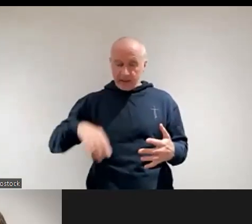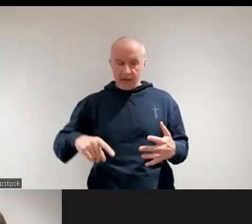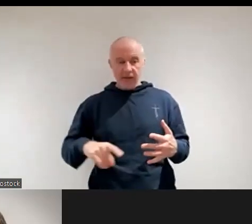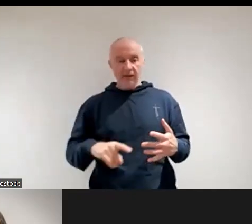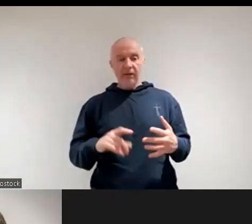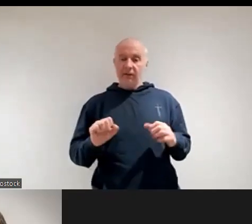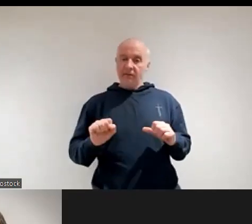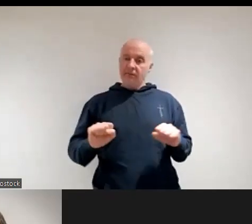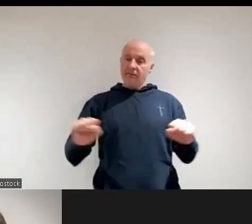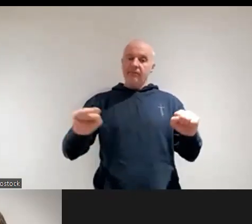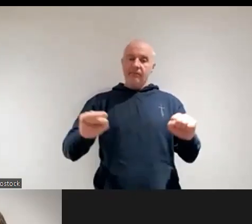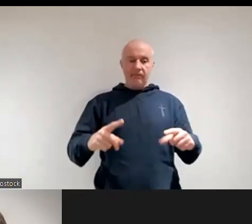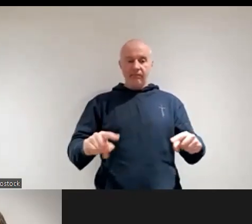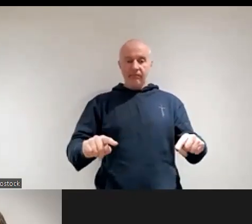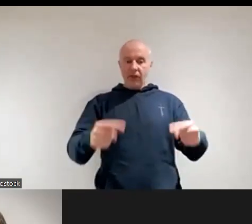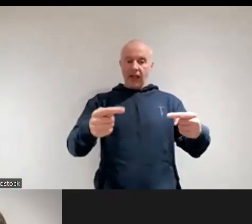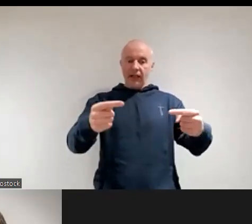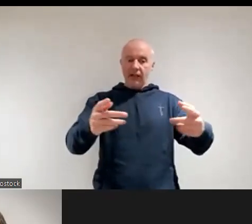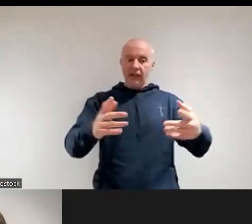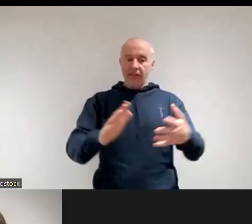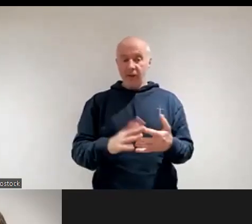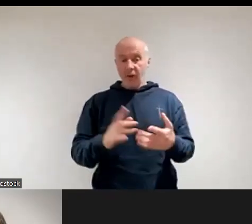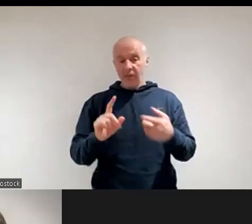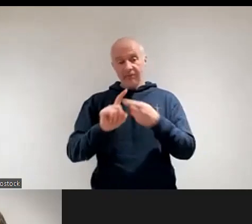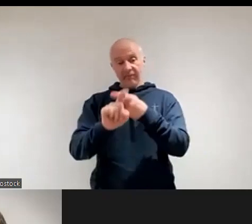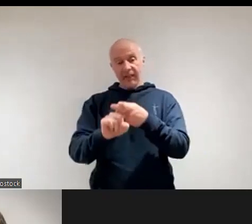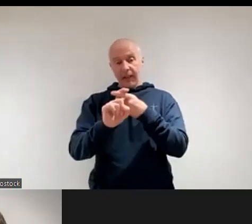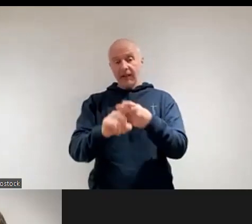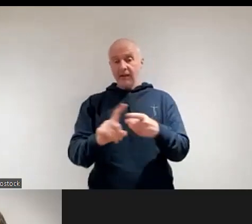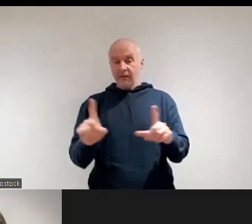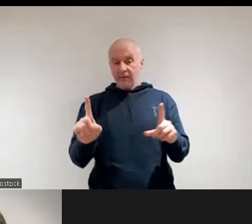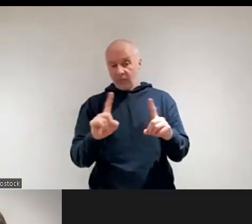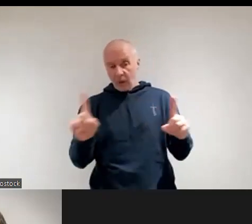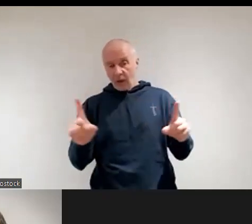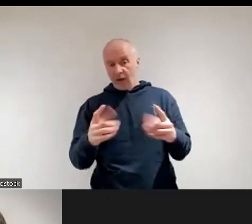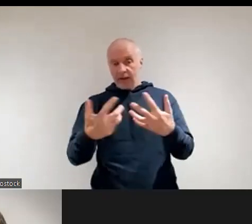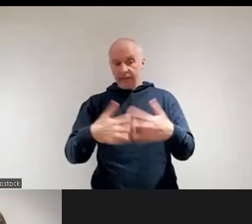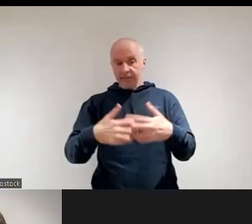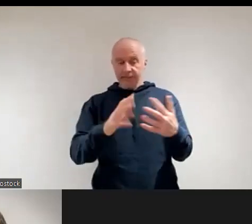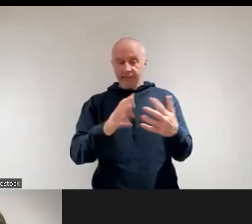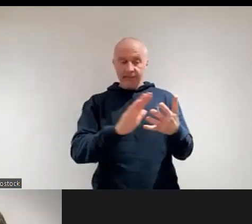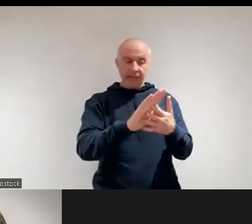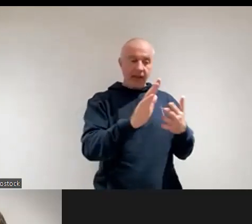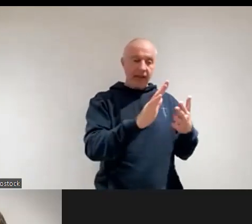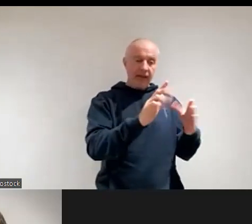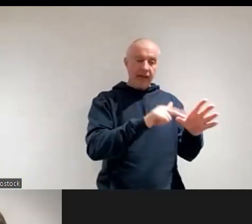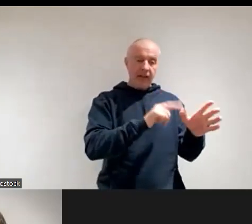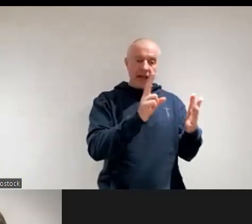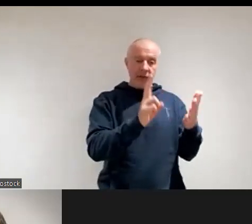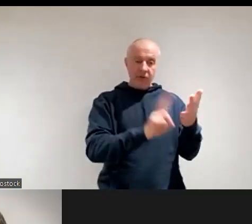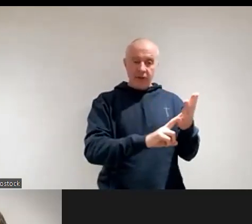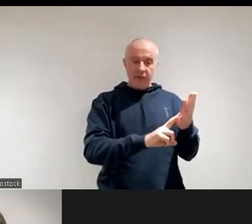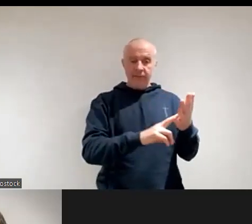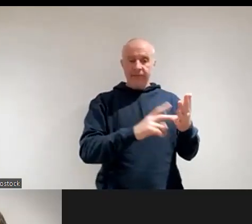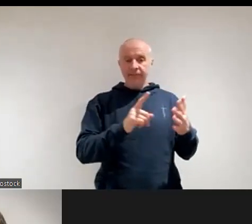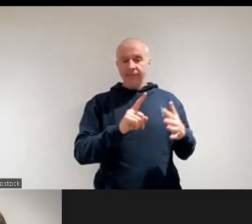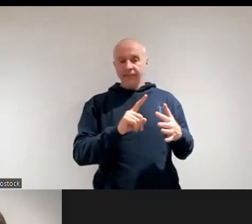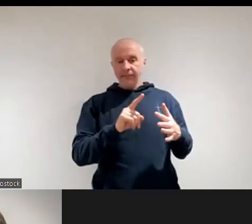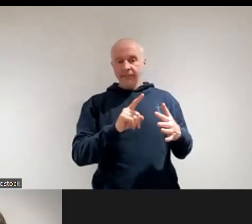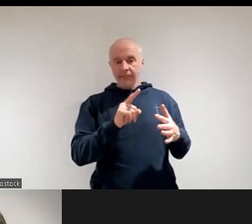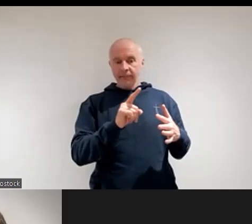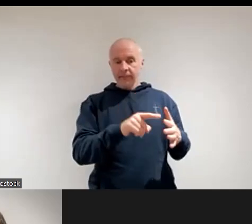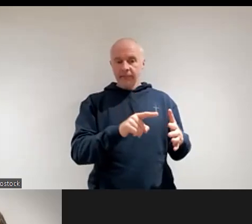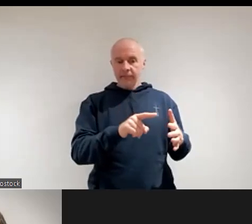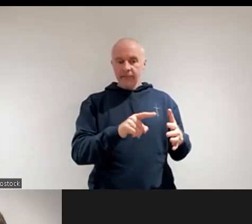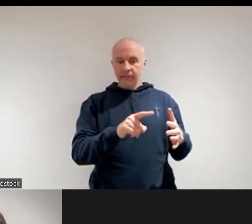own challenges, and so it's all depending on the applications. So hydrogen, obviously, the power density or the energy density, of course, is